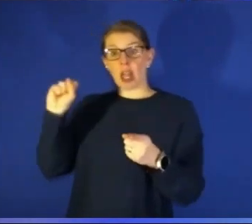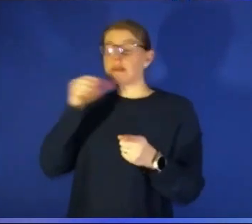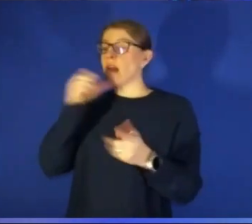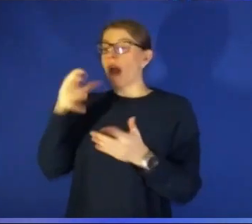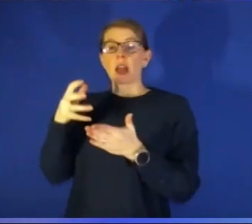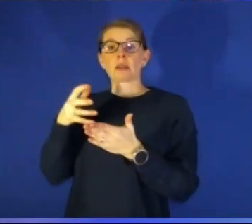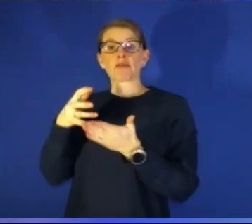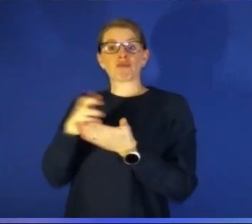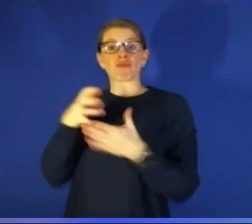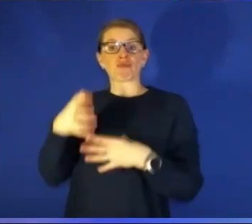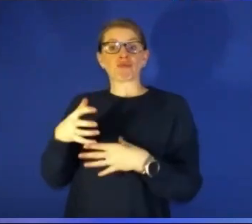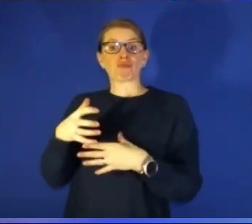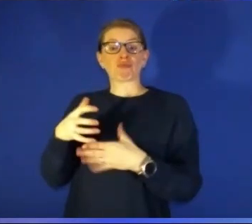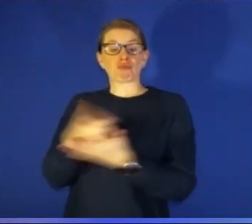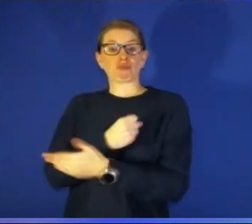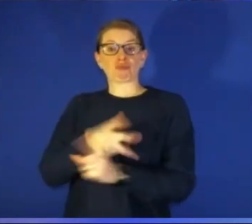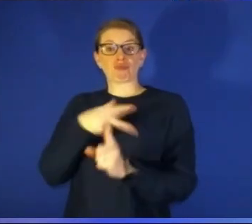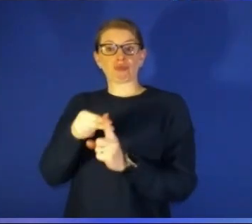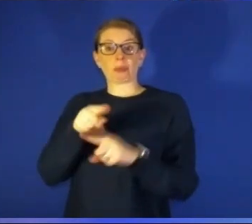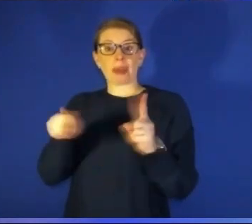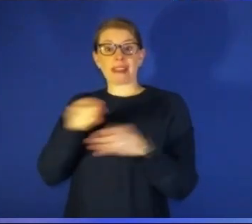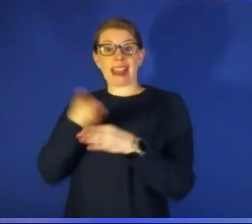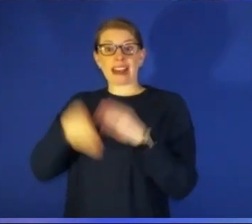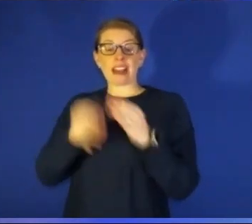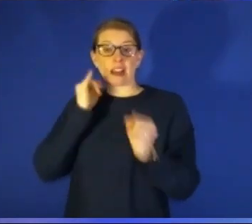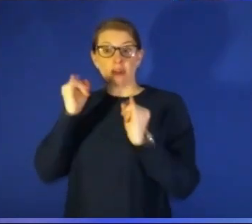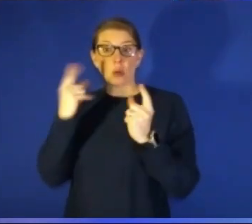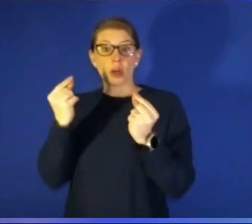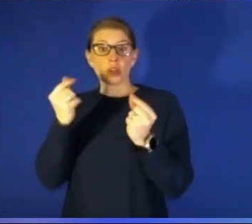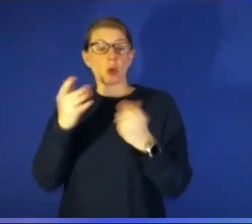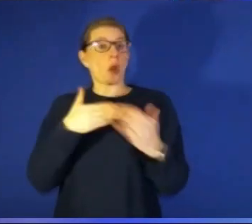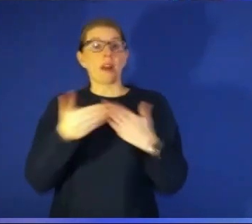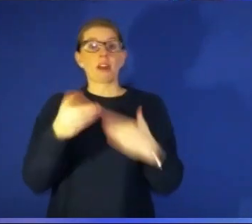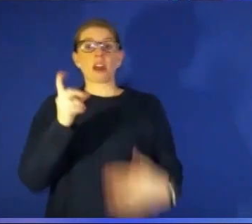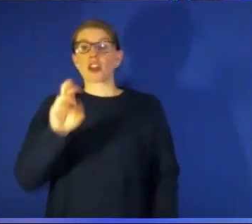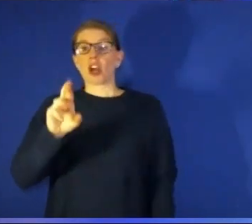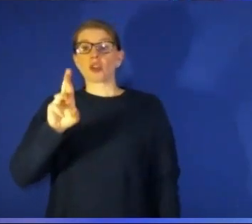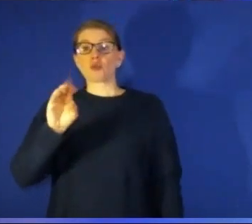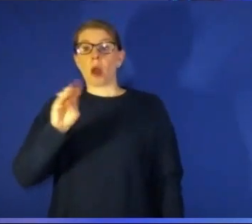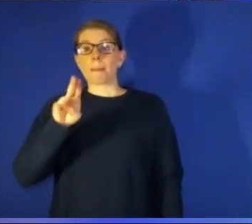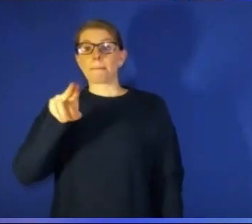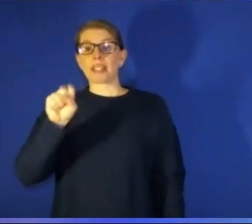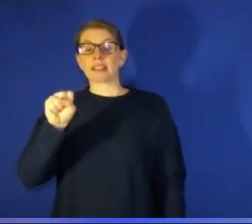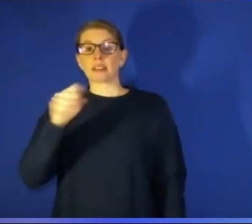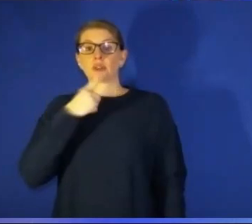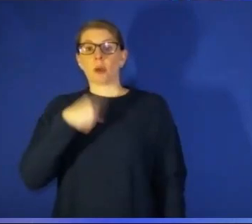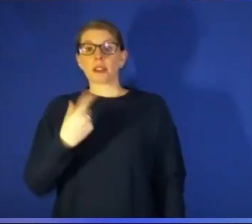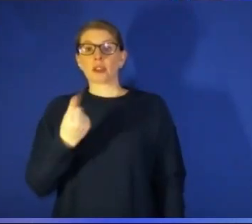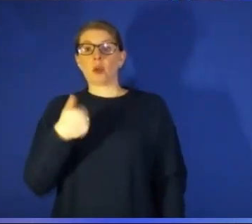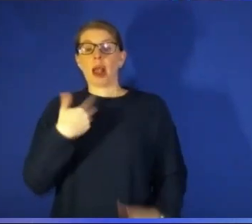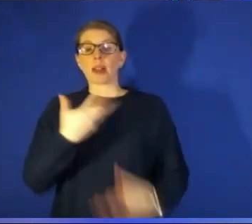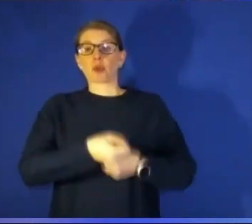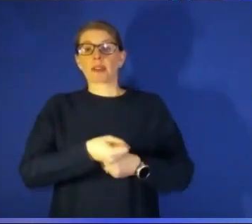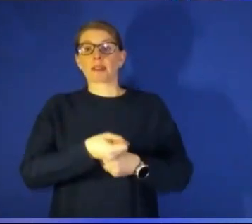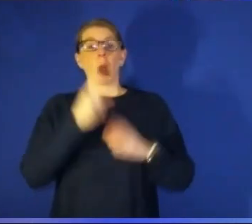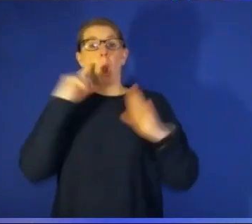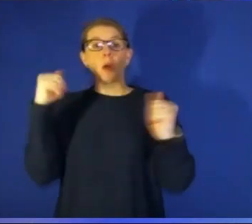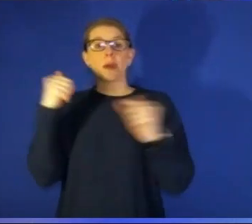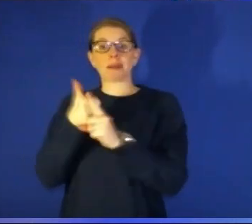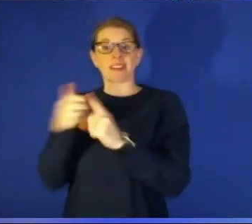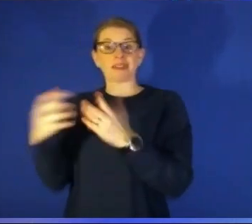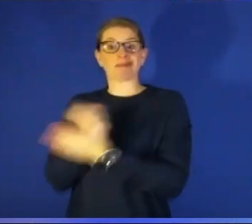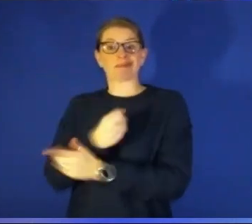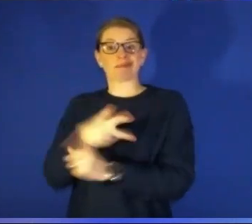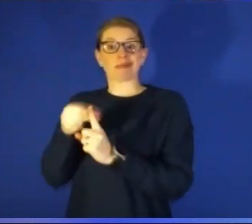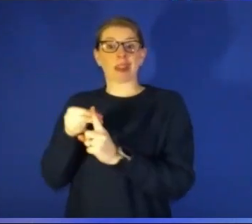the vaccine, but at the end of the interview, I said, well, what are you going to do? He goes, whatever Dr. Robbins tells me to do is what I'm going to do. I just simply trust him. So let's hope he got it. People do